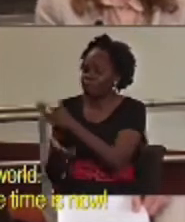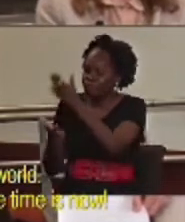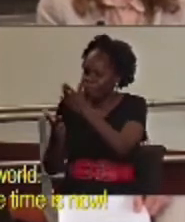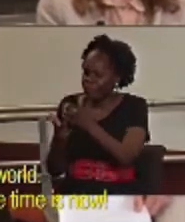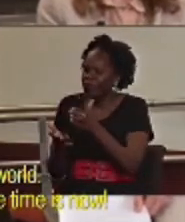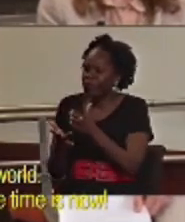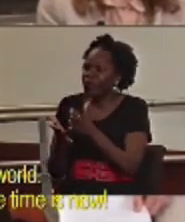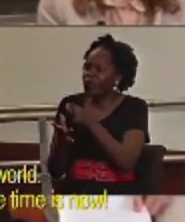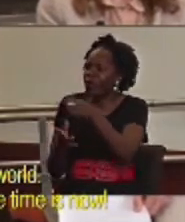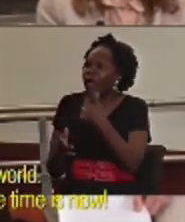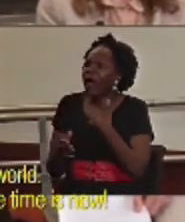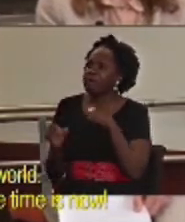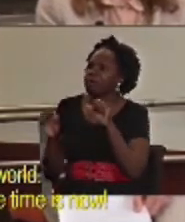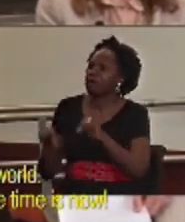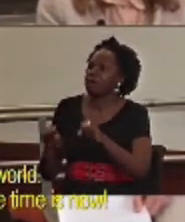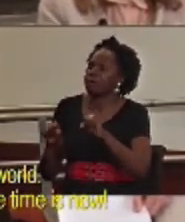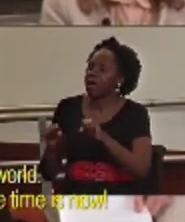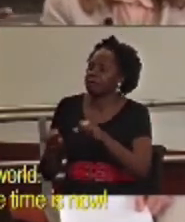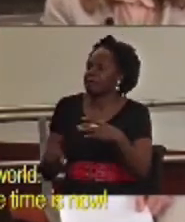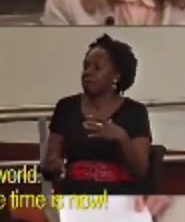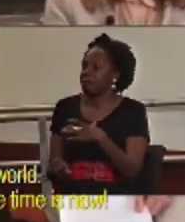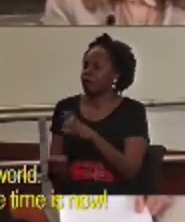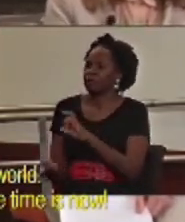capacity to change this world.